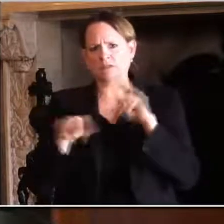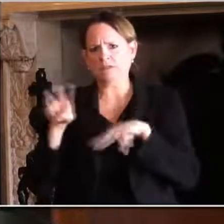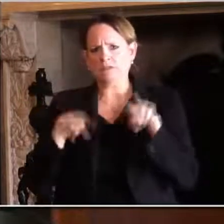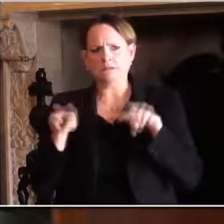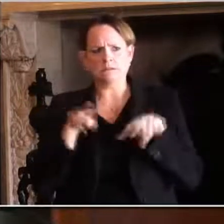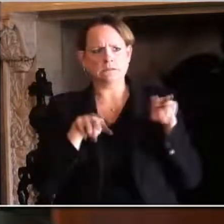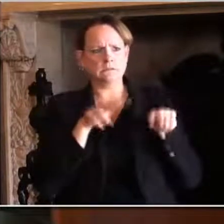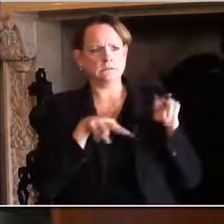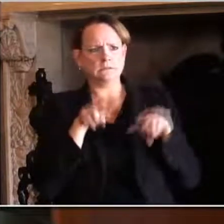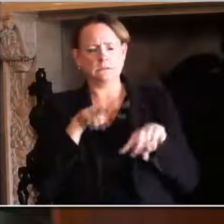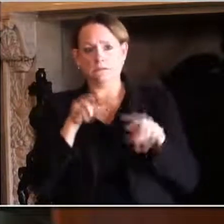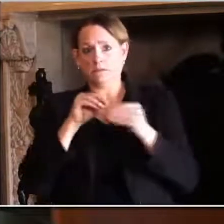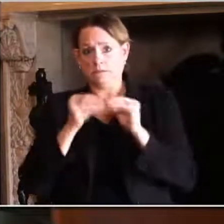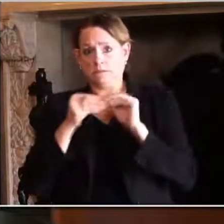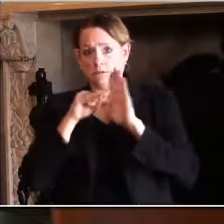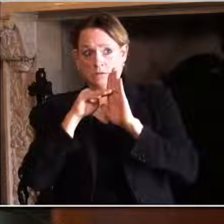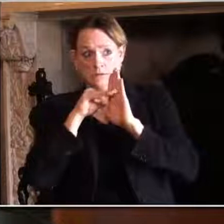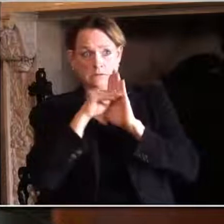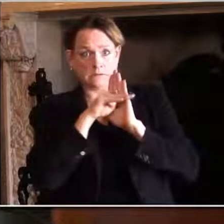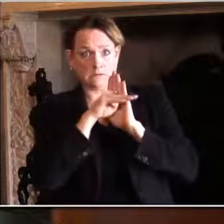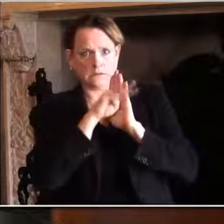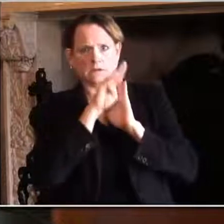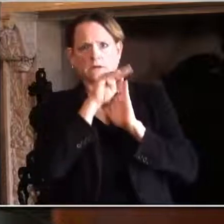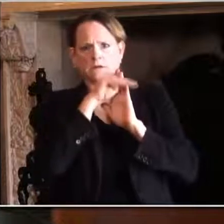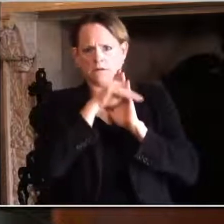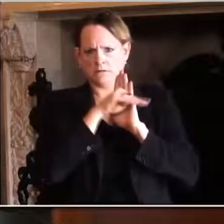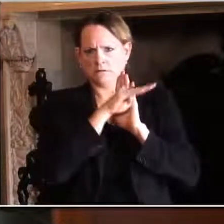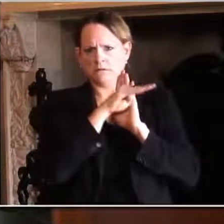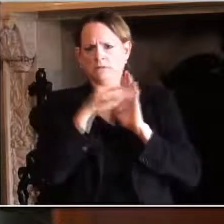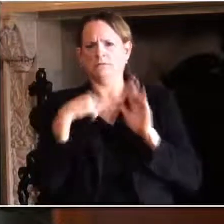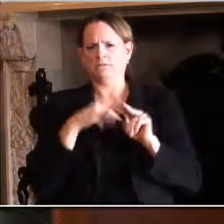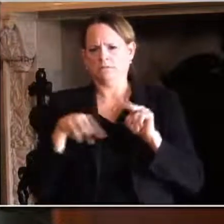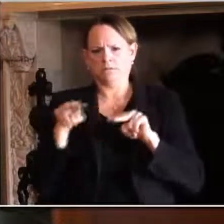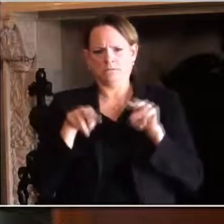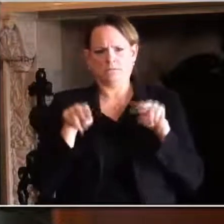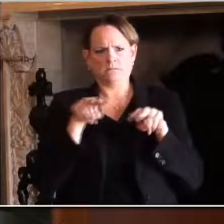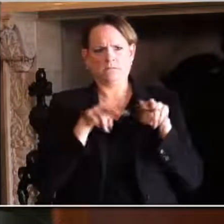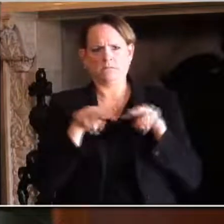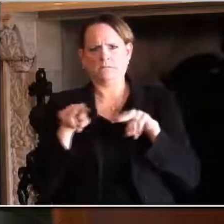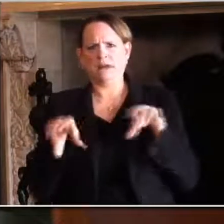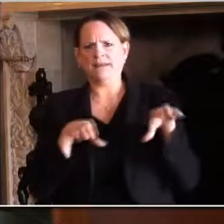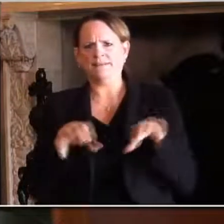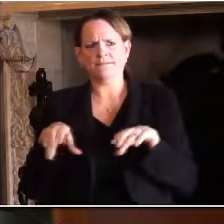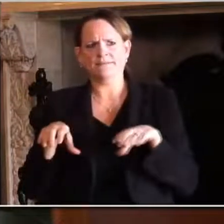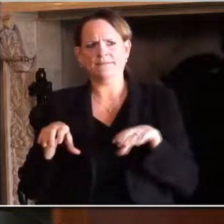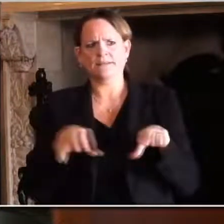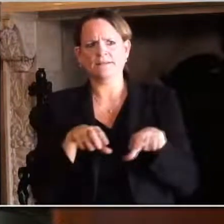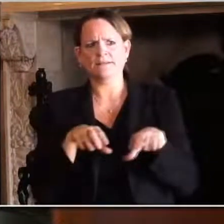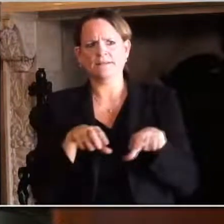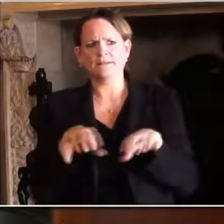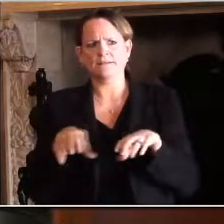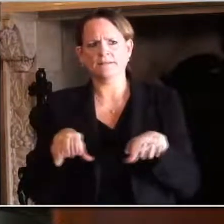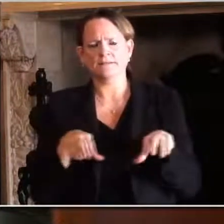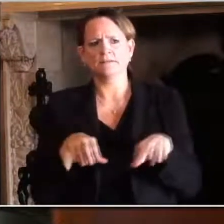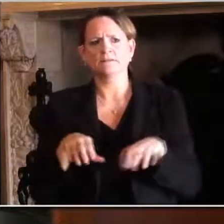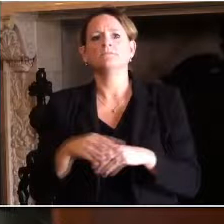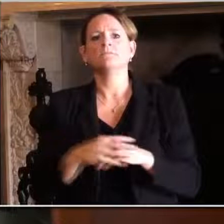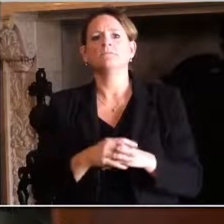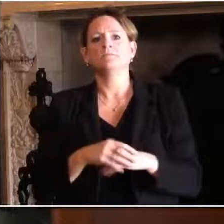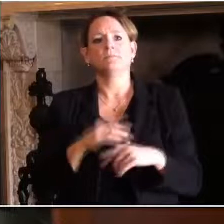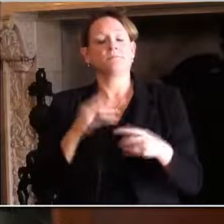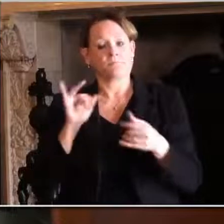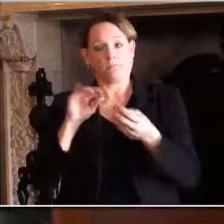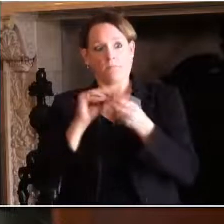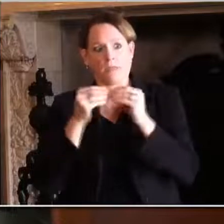direction, how it is impacting each community relative to the number of people in